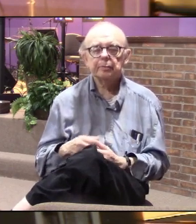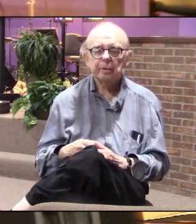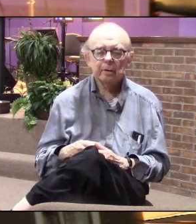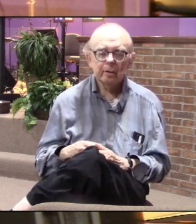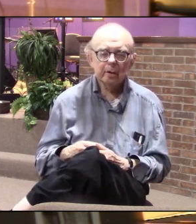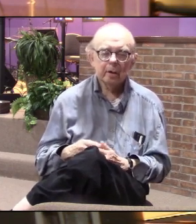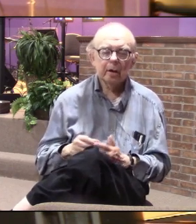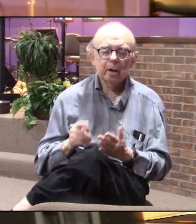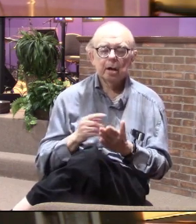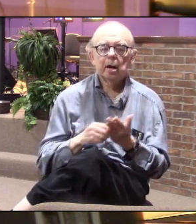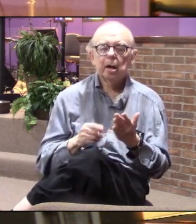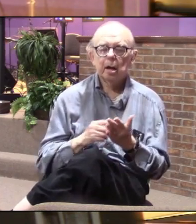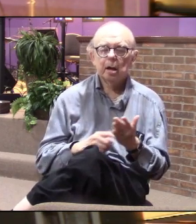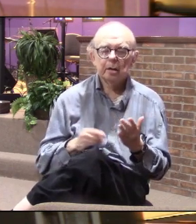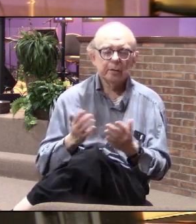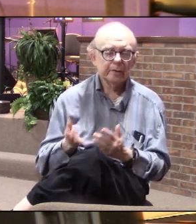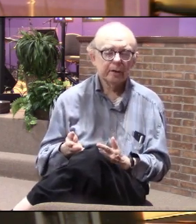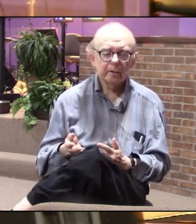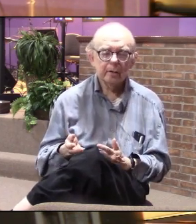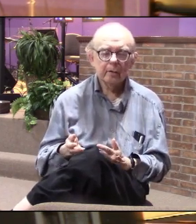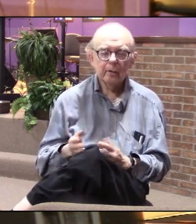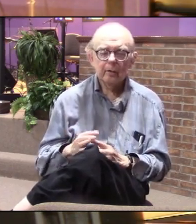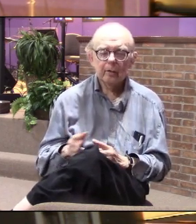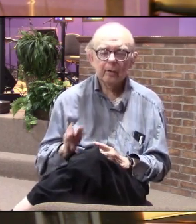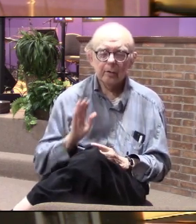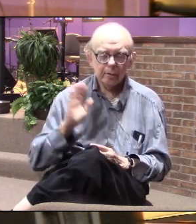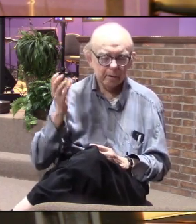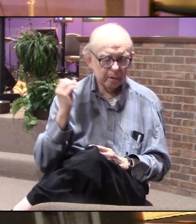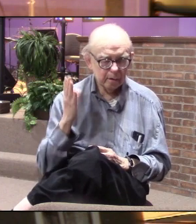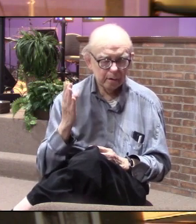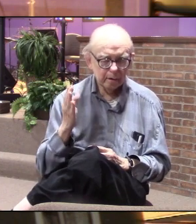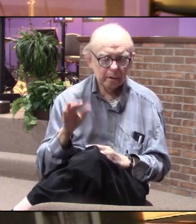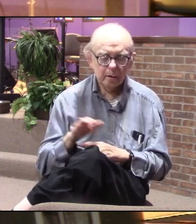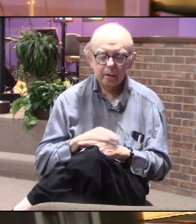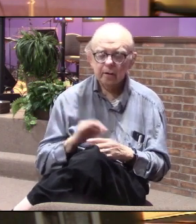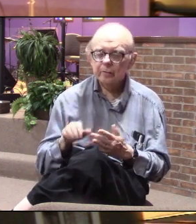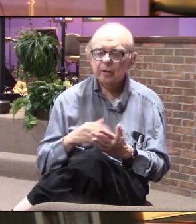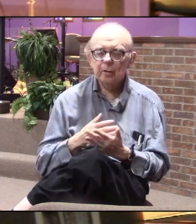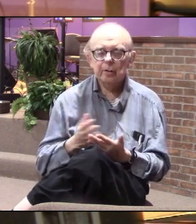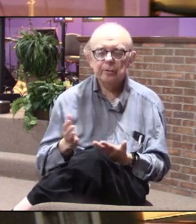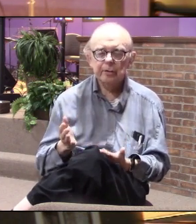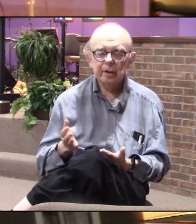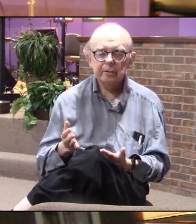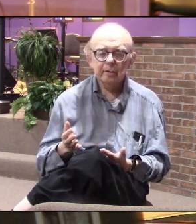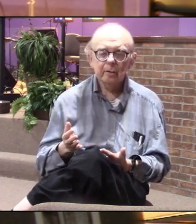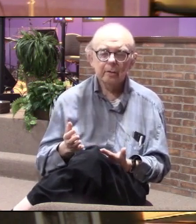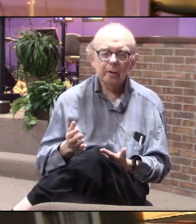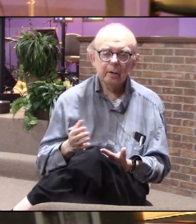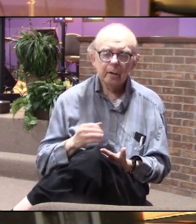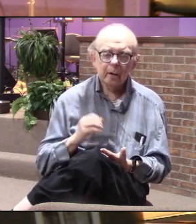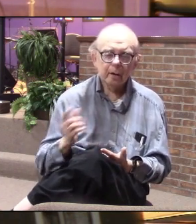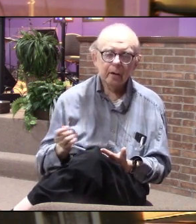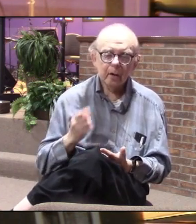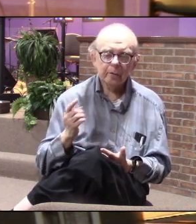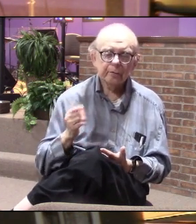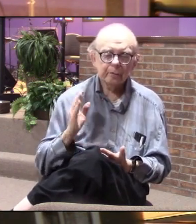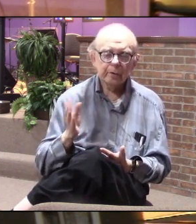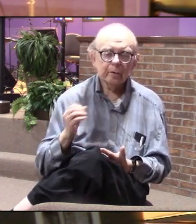The scars may be there, but His grace is covering it all and always will